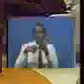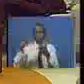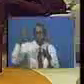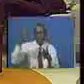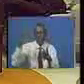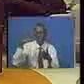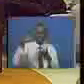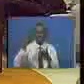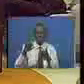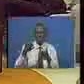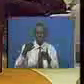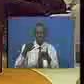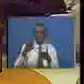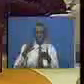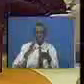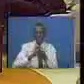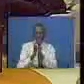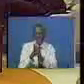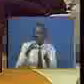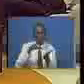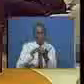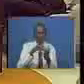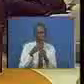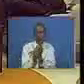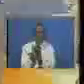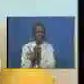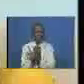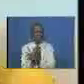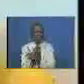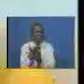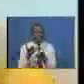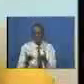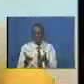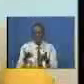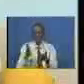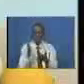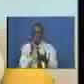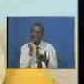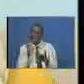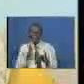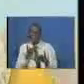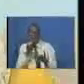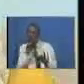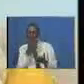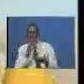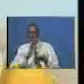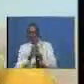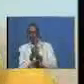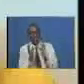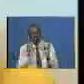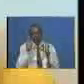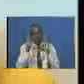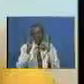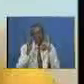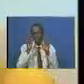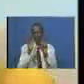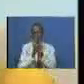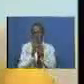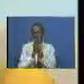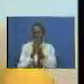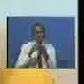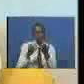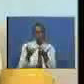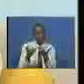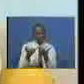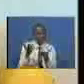cancers which are fatal in these conditions and all that so parents get worried there'll be a lot of cost of sunscreens that will be that will be needed and all